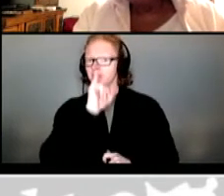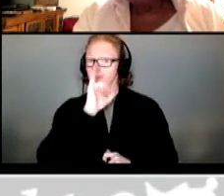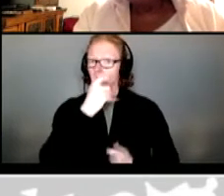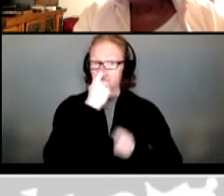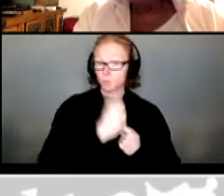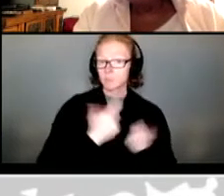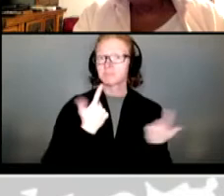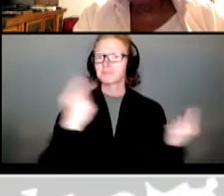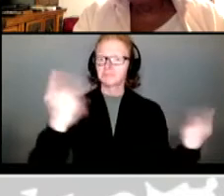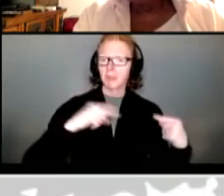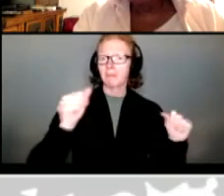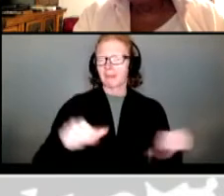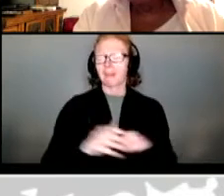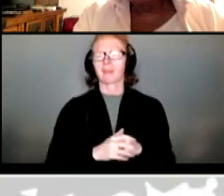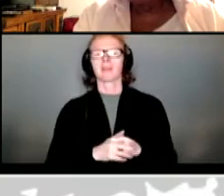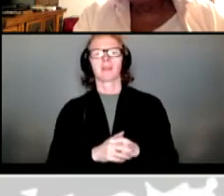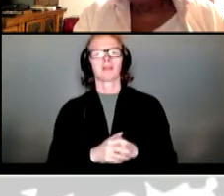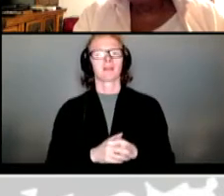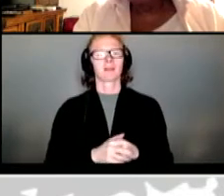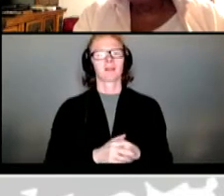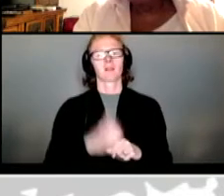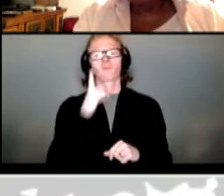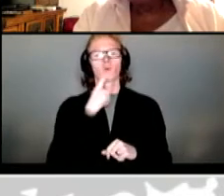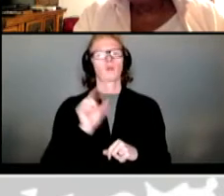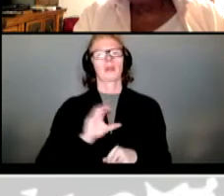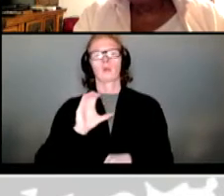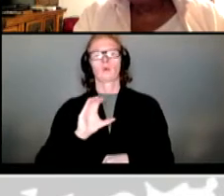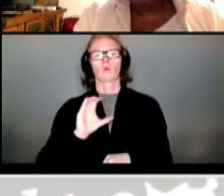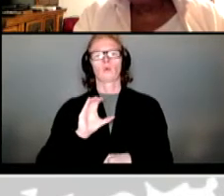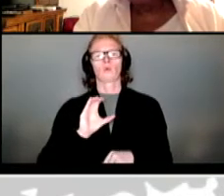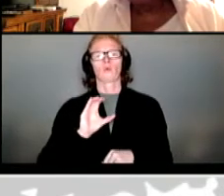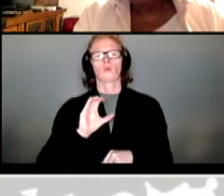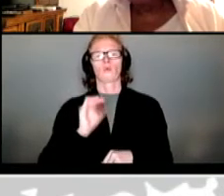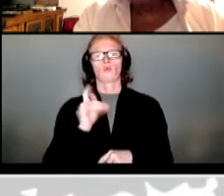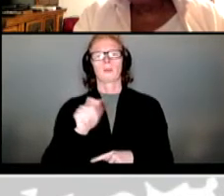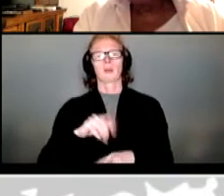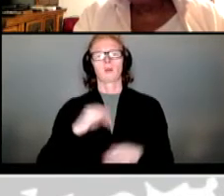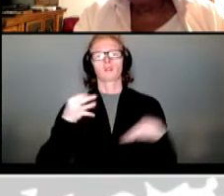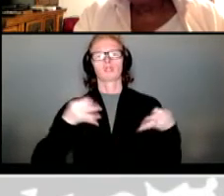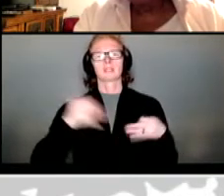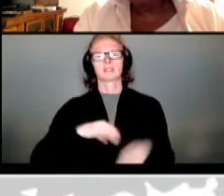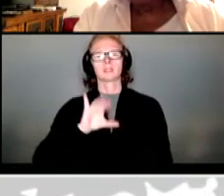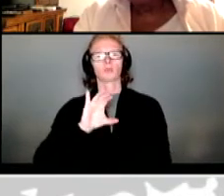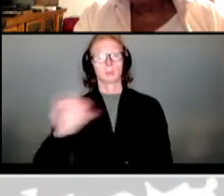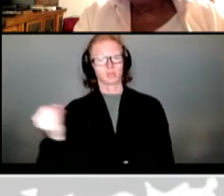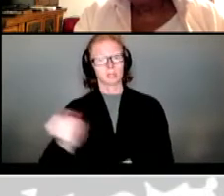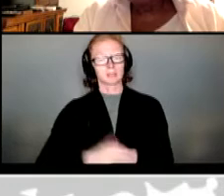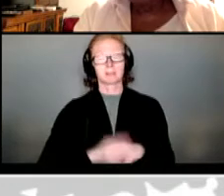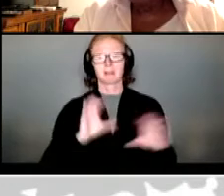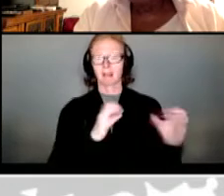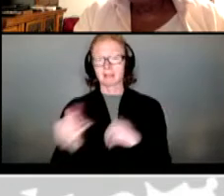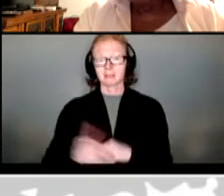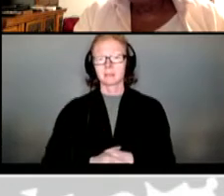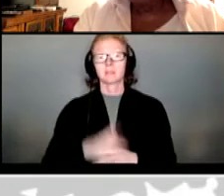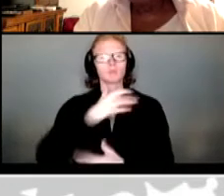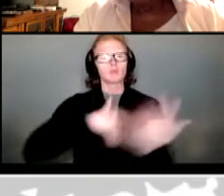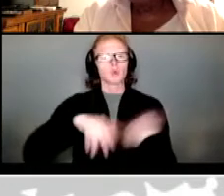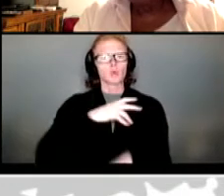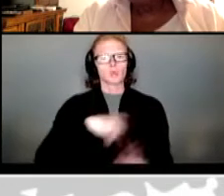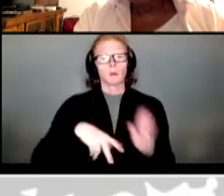to. We're speaking in criminal justice classes, we're speaking in social policy classes, we're speaking in public health